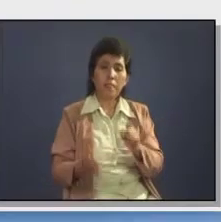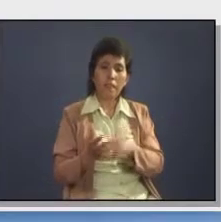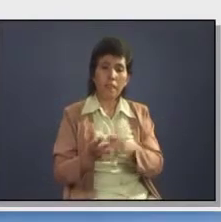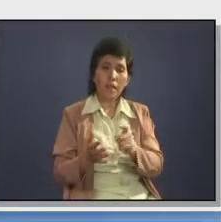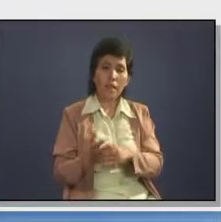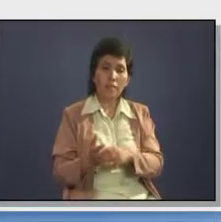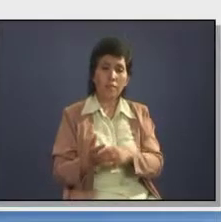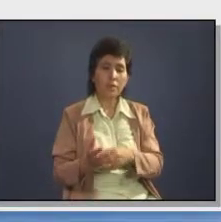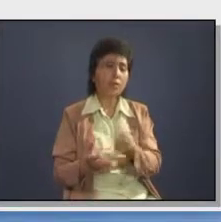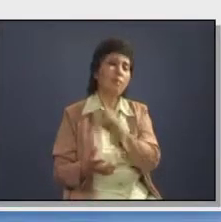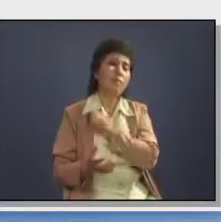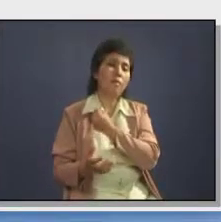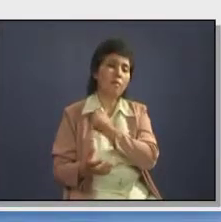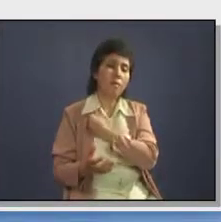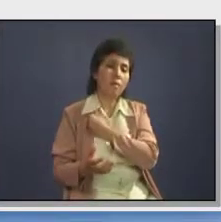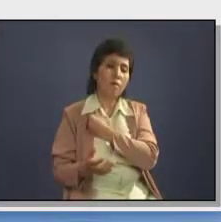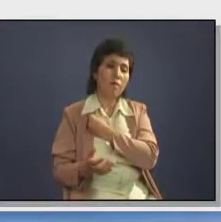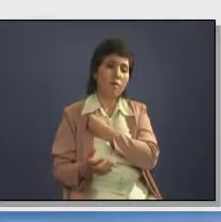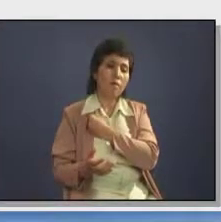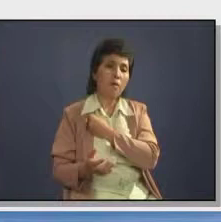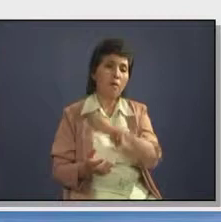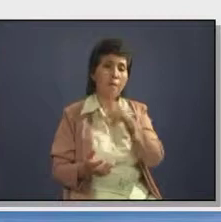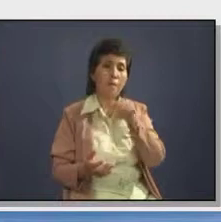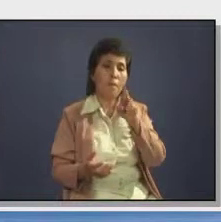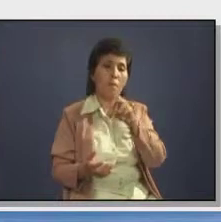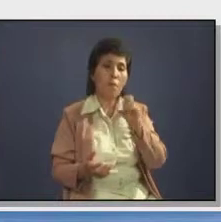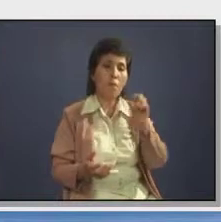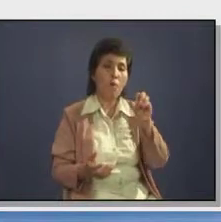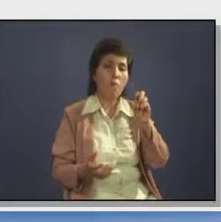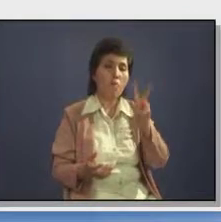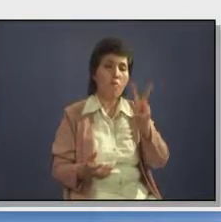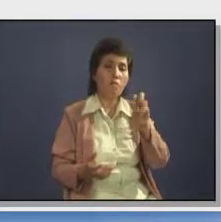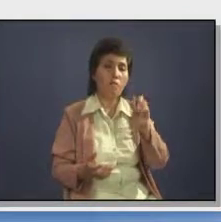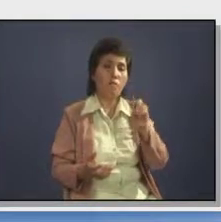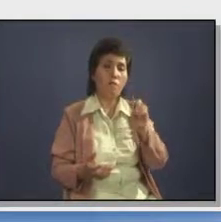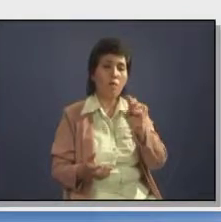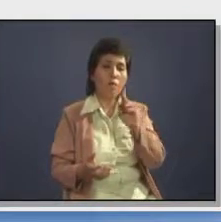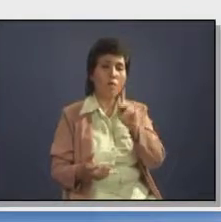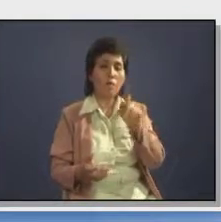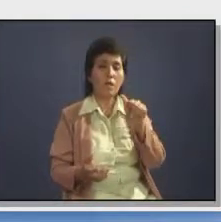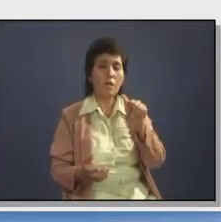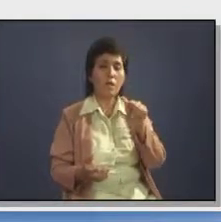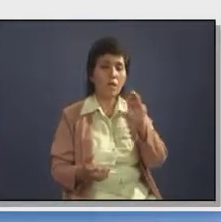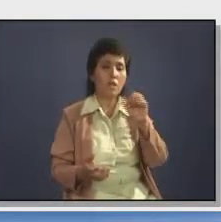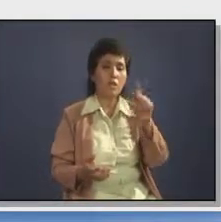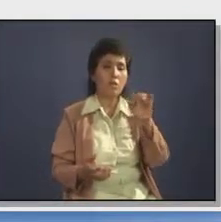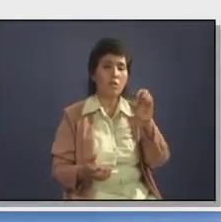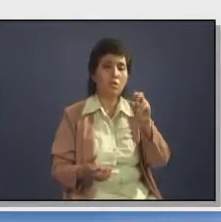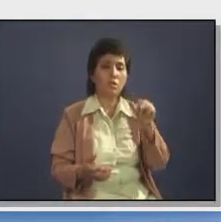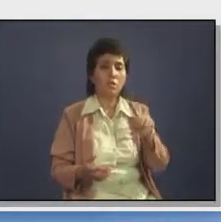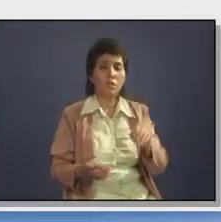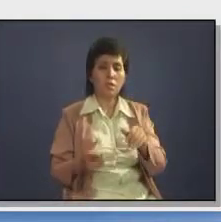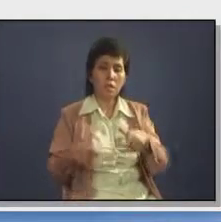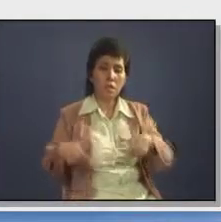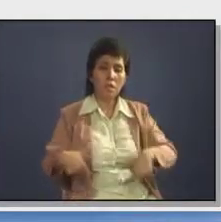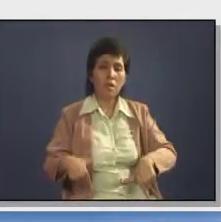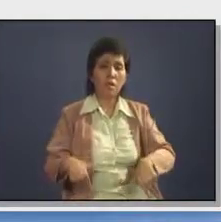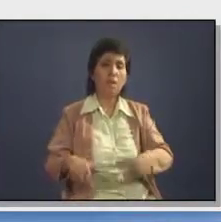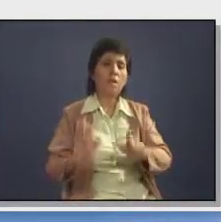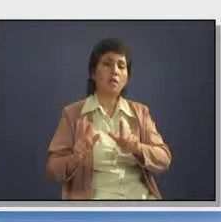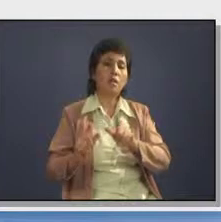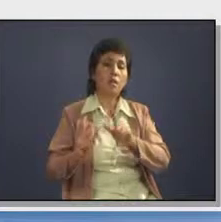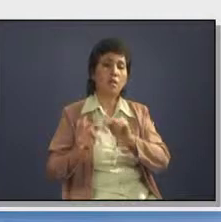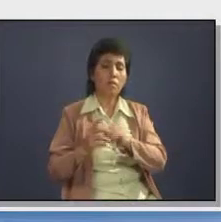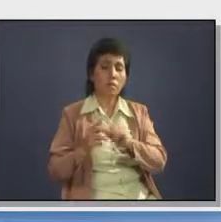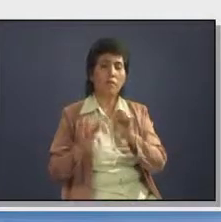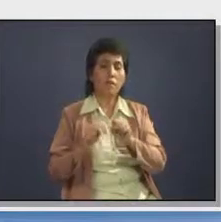Sometimes frustrations, provocation. Some things can provoke you, yeah, or even loud noise or temperature.